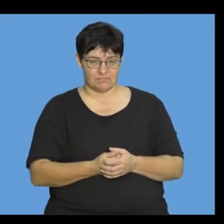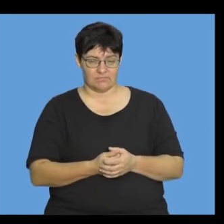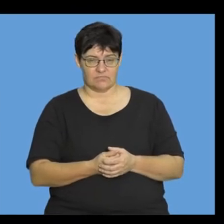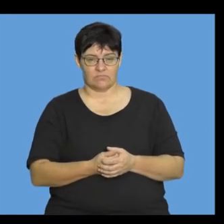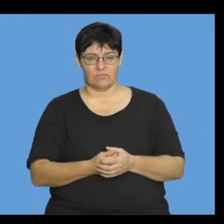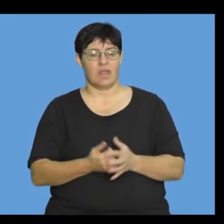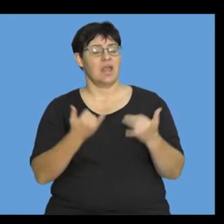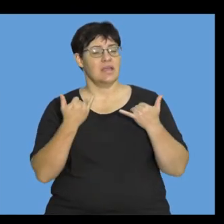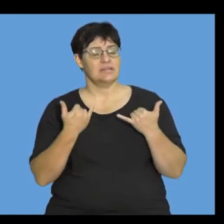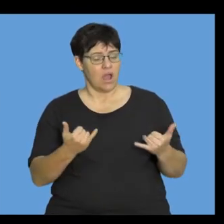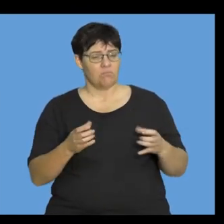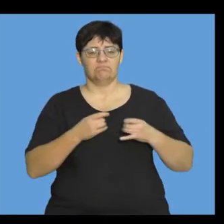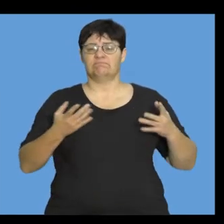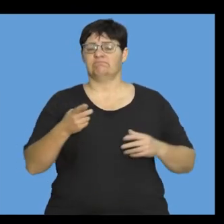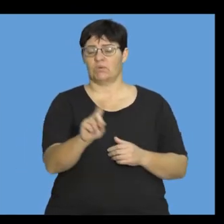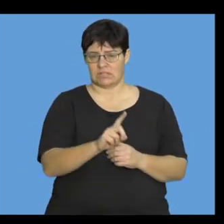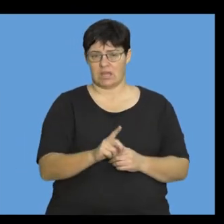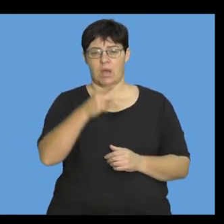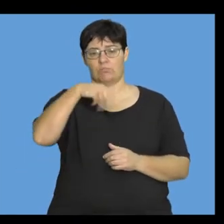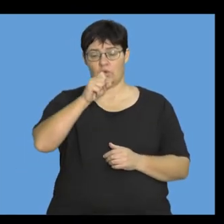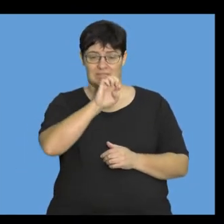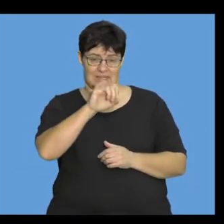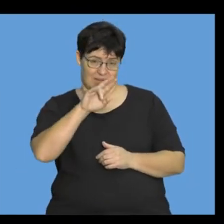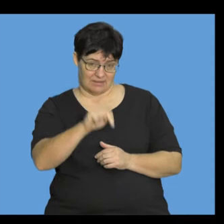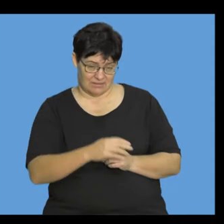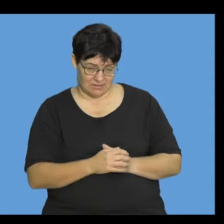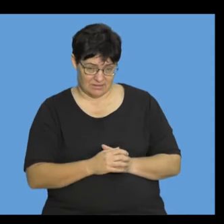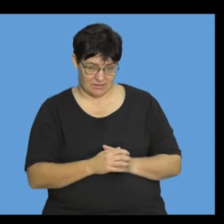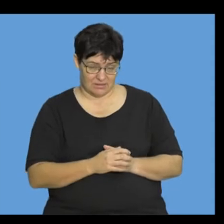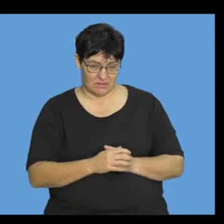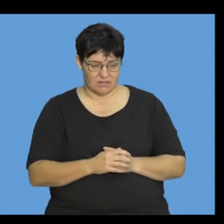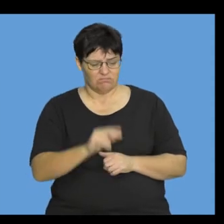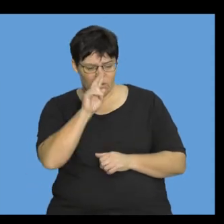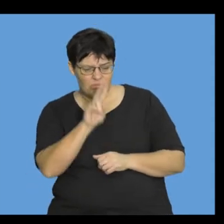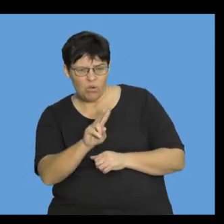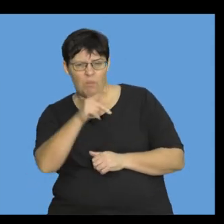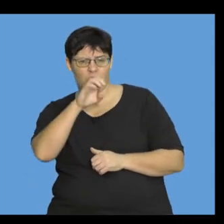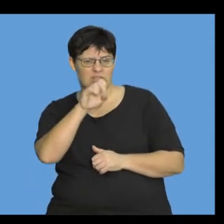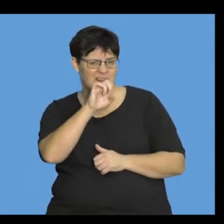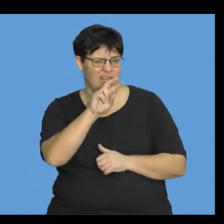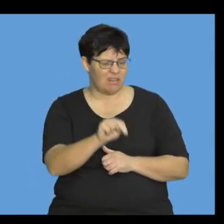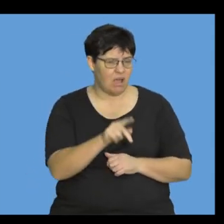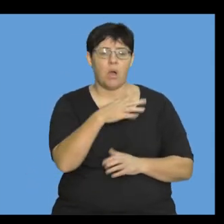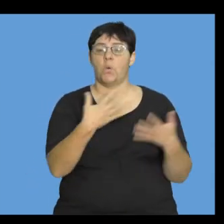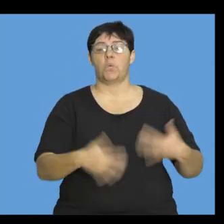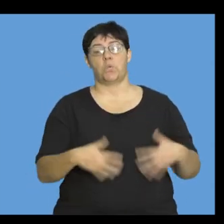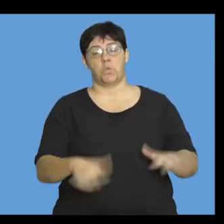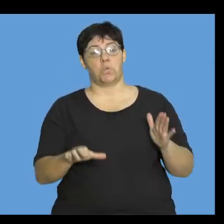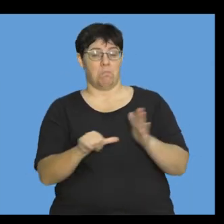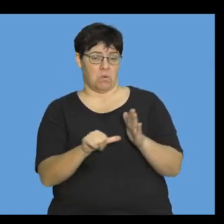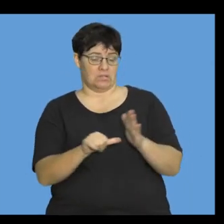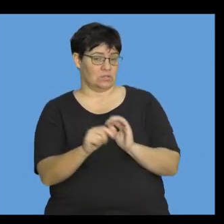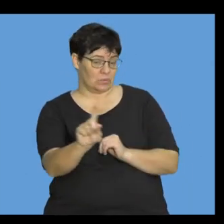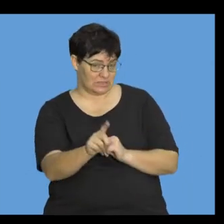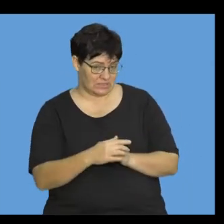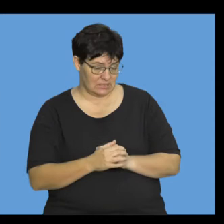Okay, guys, now we're going to start with proteins. Now, when we look at proteins, it's very, very important, all right,